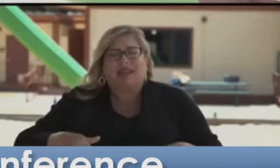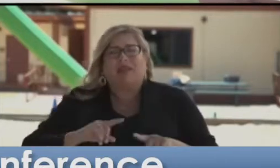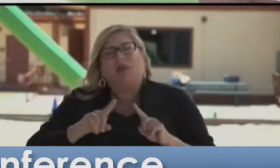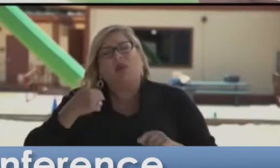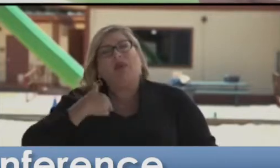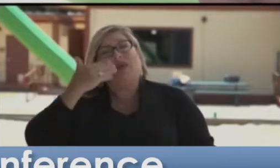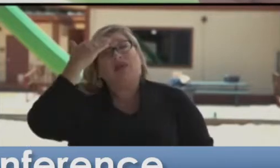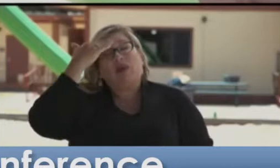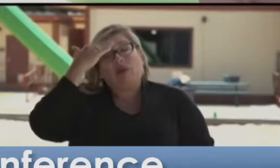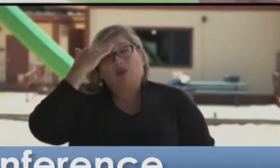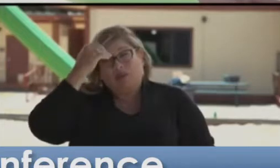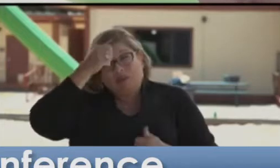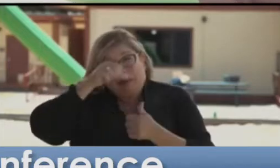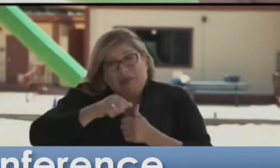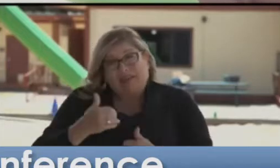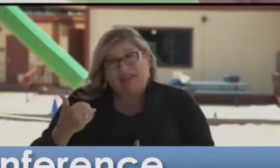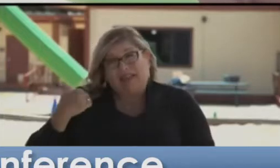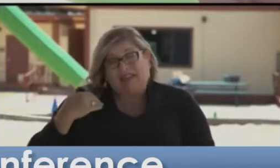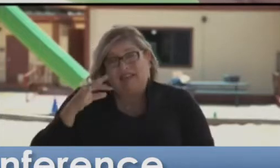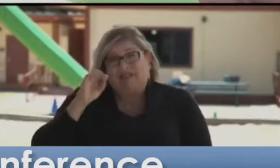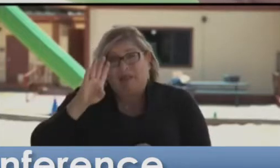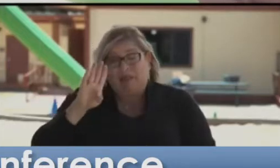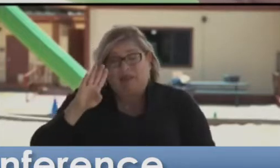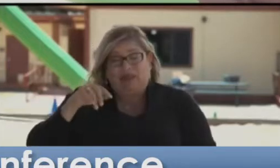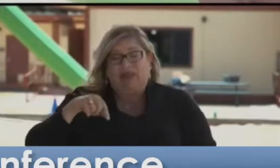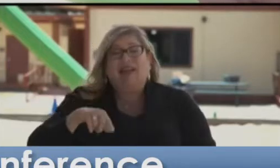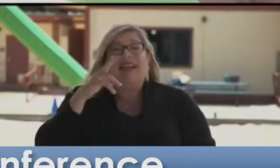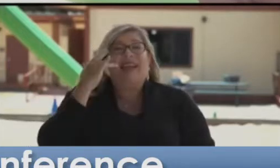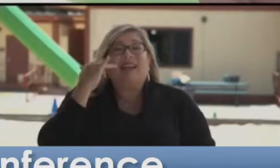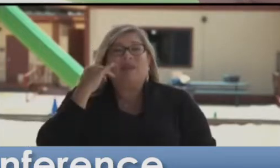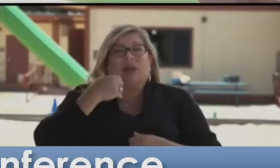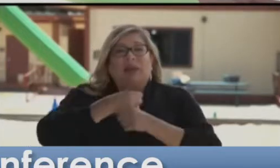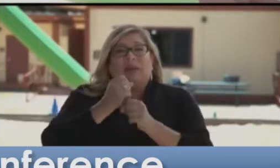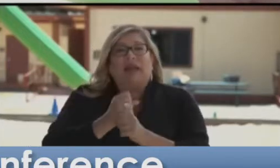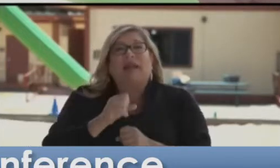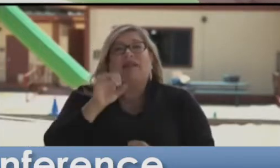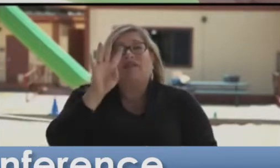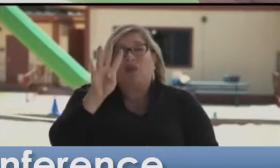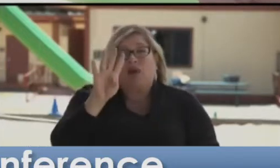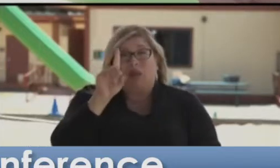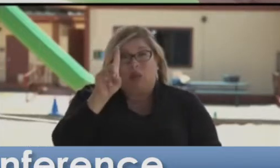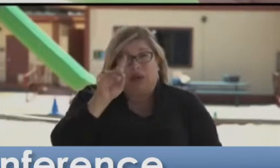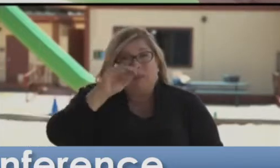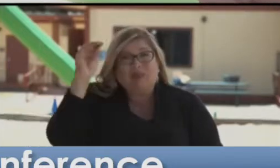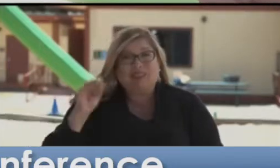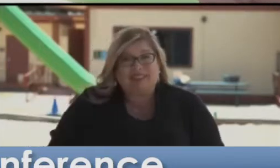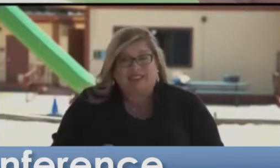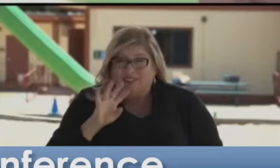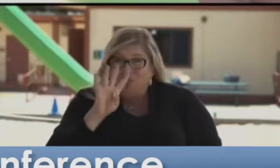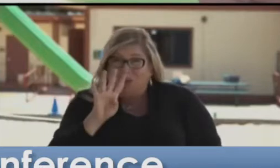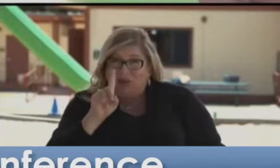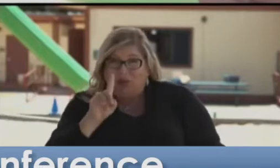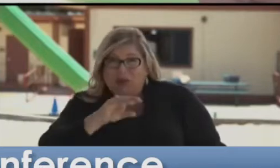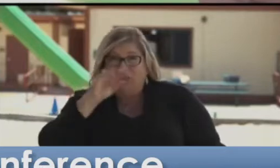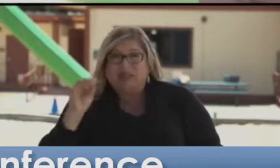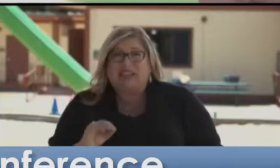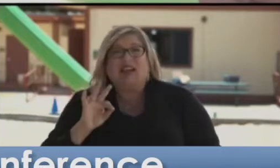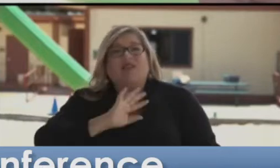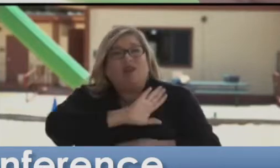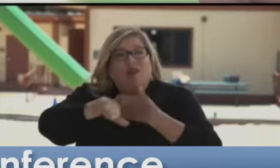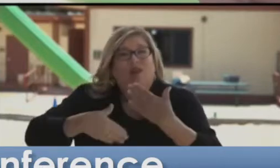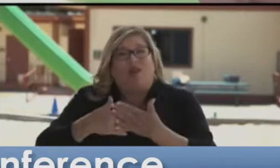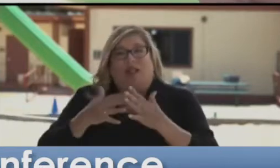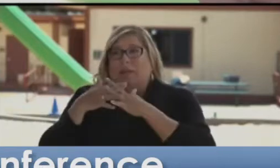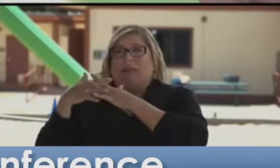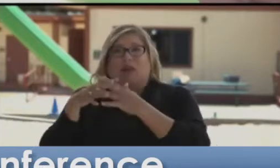February, California created 41%. Californians created 41% of America's